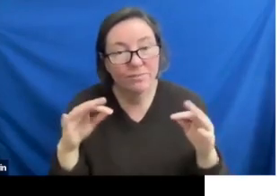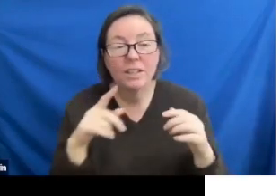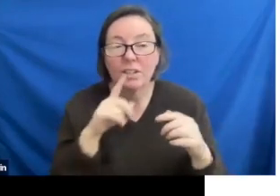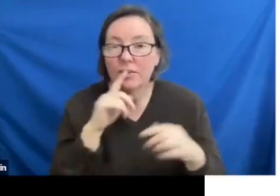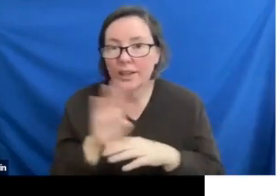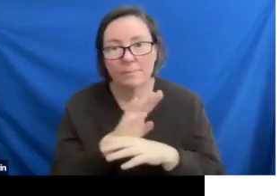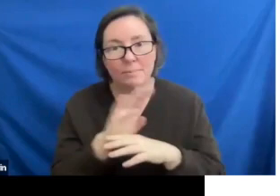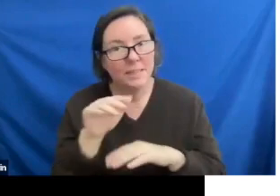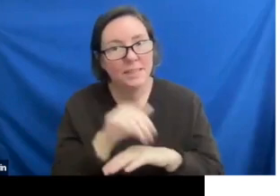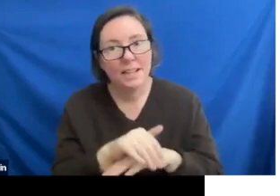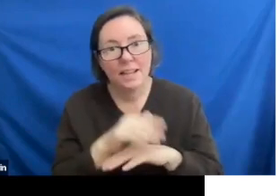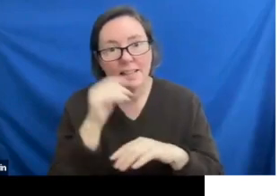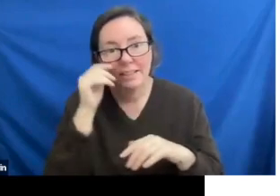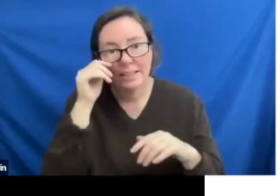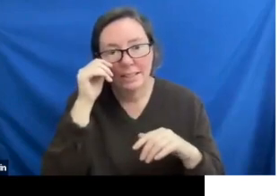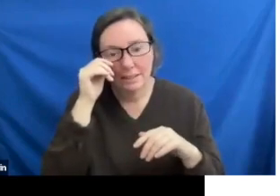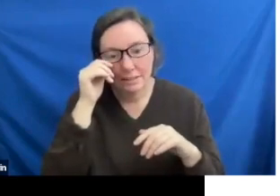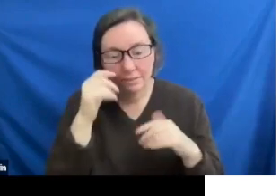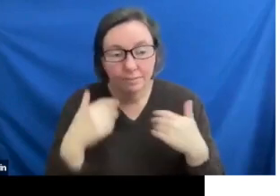busy night. I'll